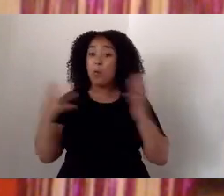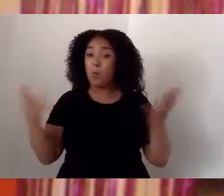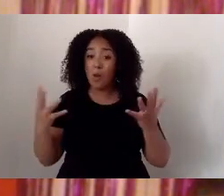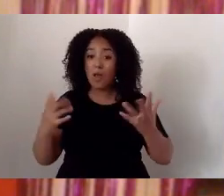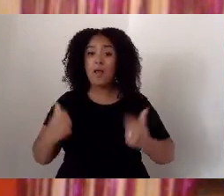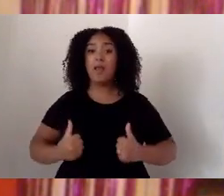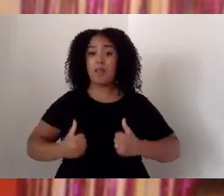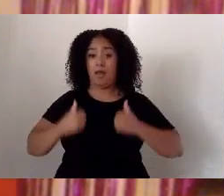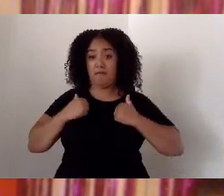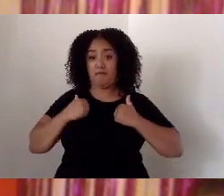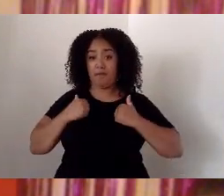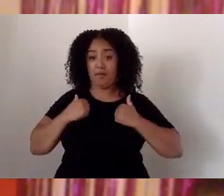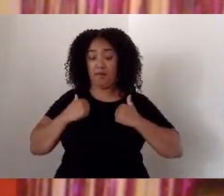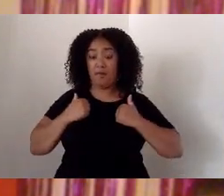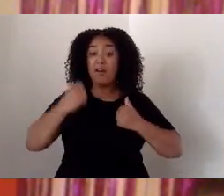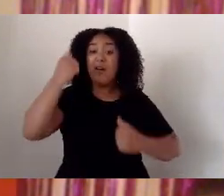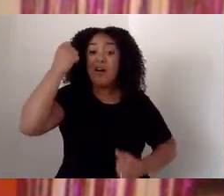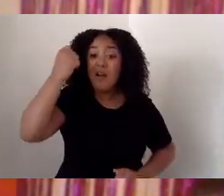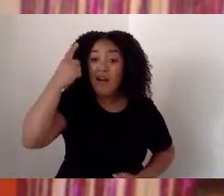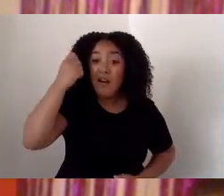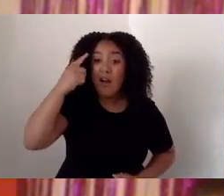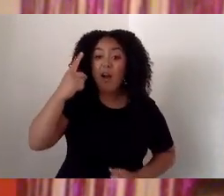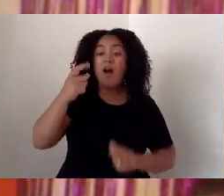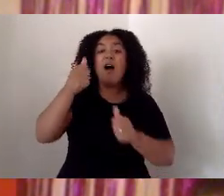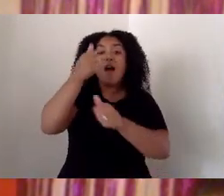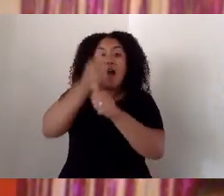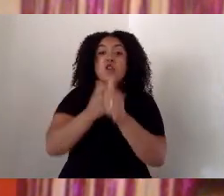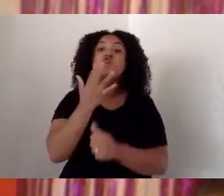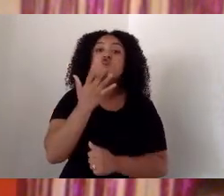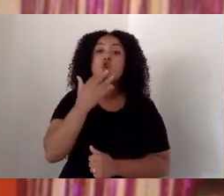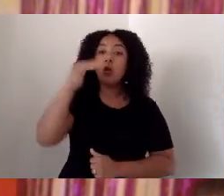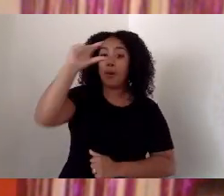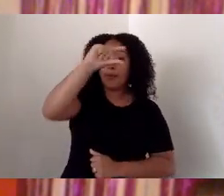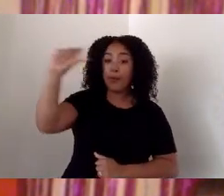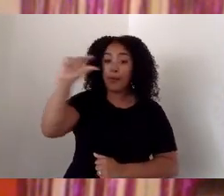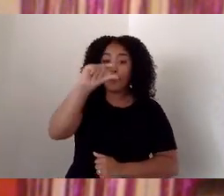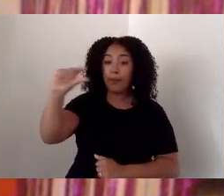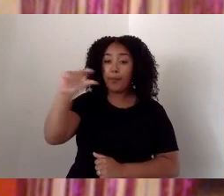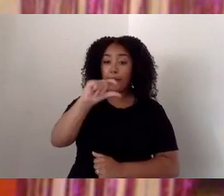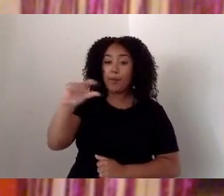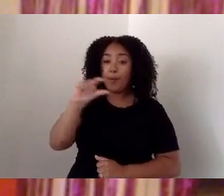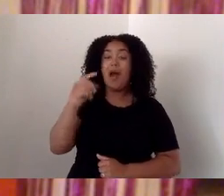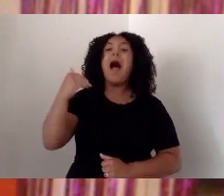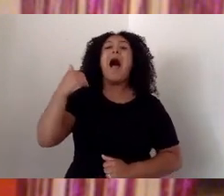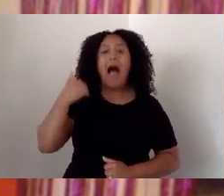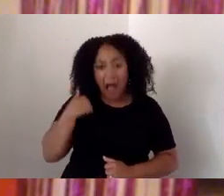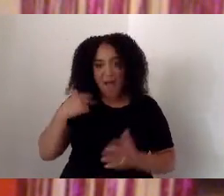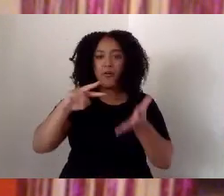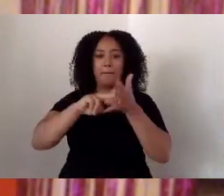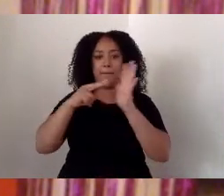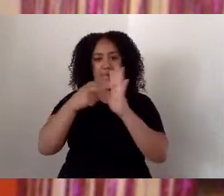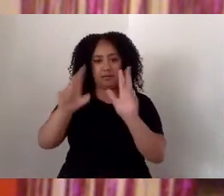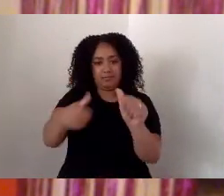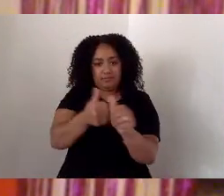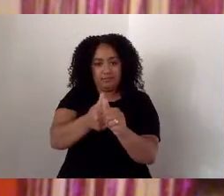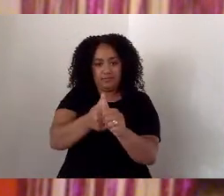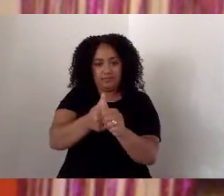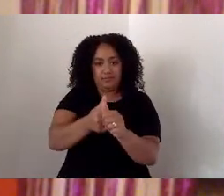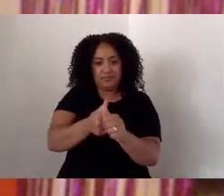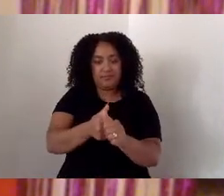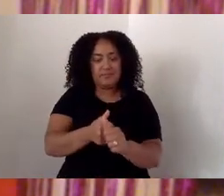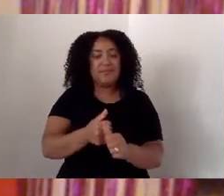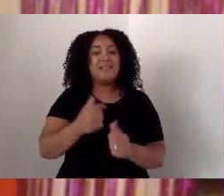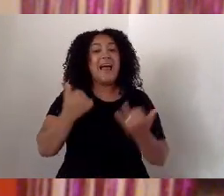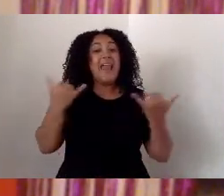other color that's in here also has a meaning. I want us to go through a little story together. I hope you join